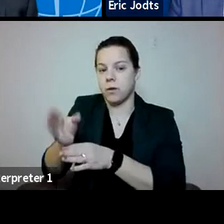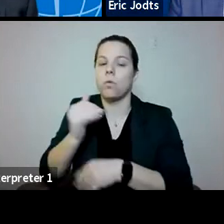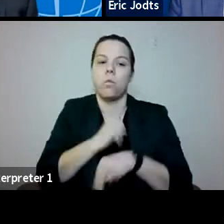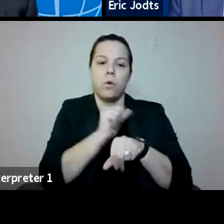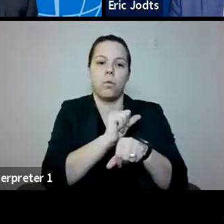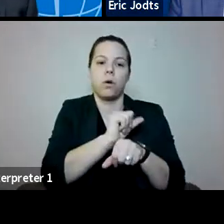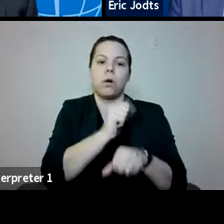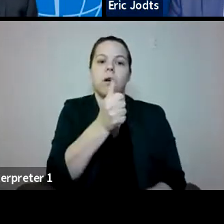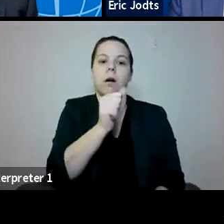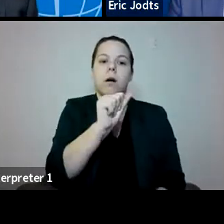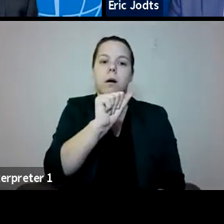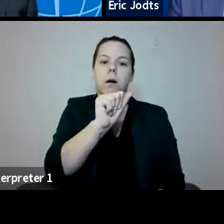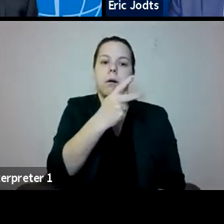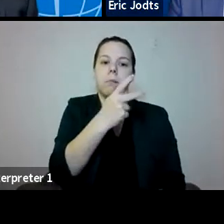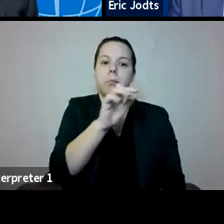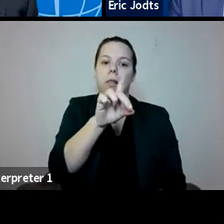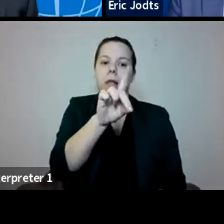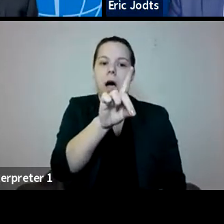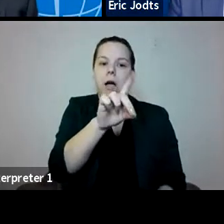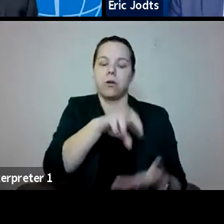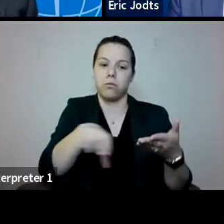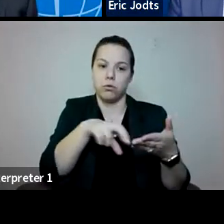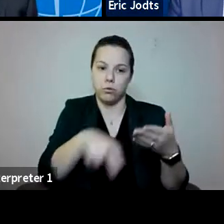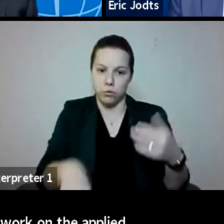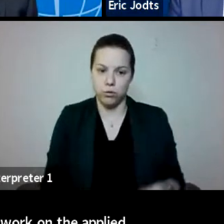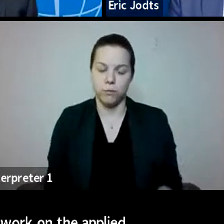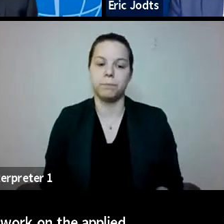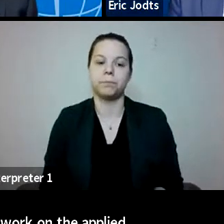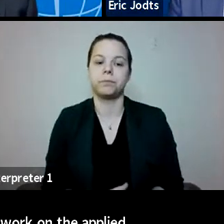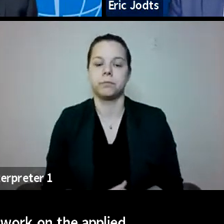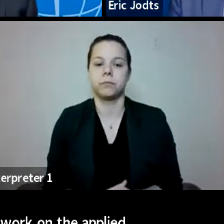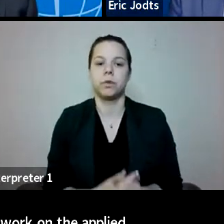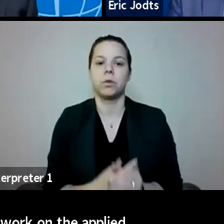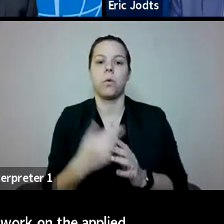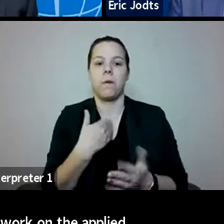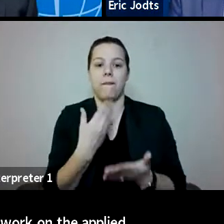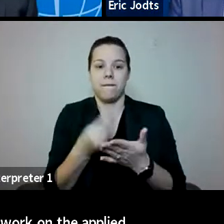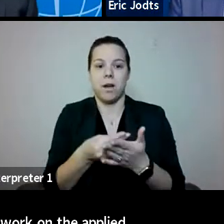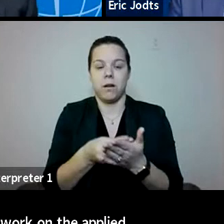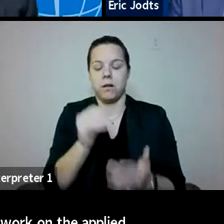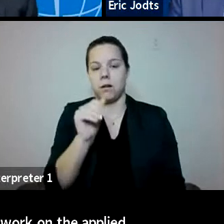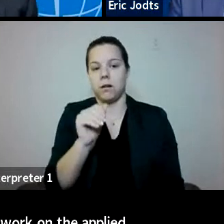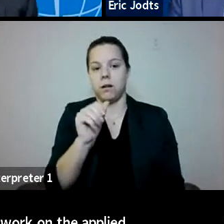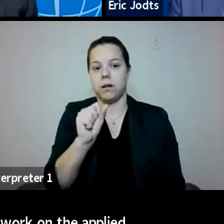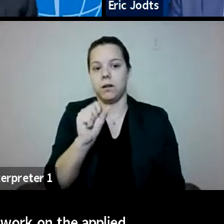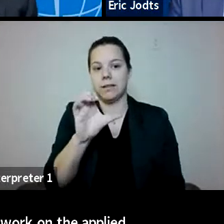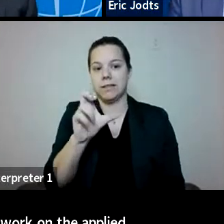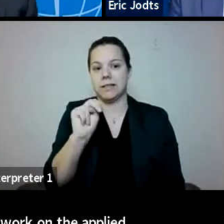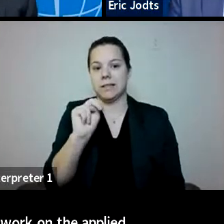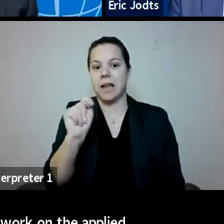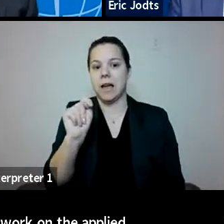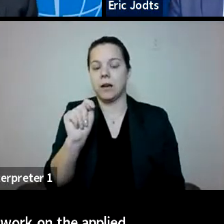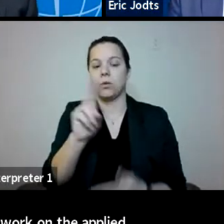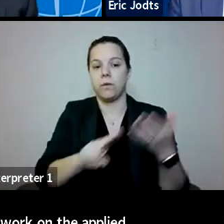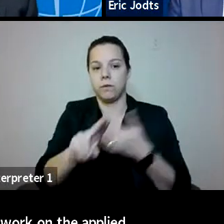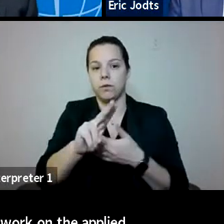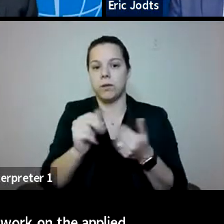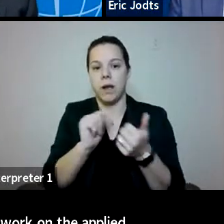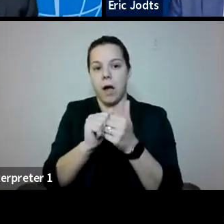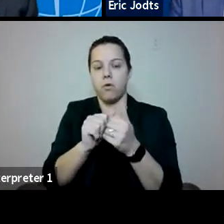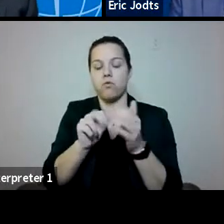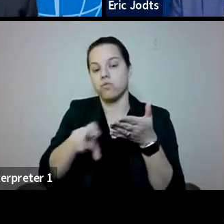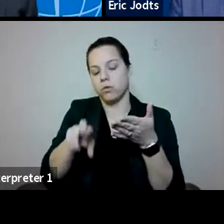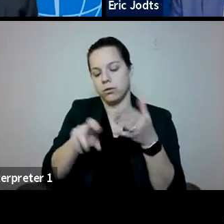research. And so we fund the Ascent universities through our research engineering development